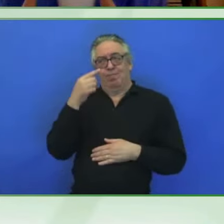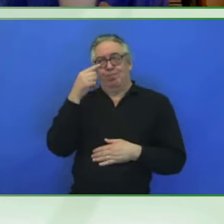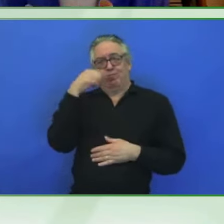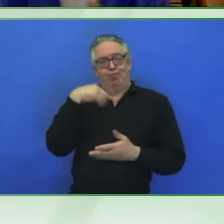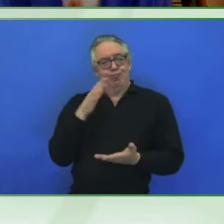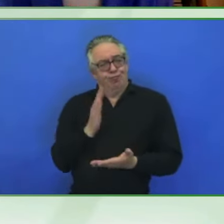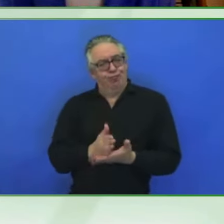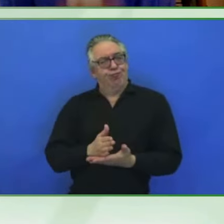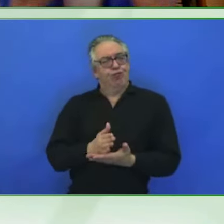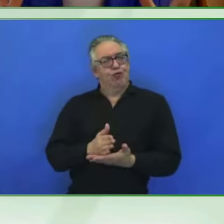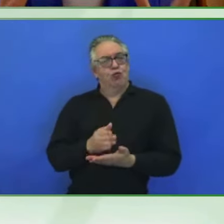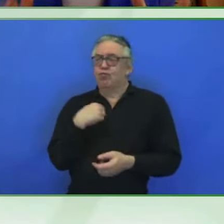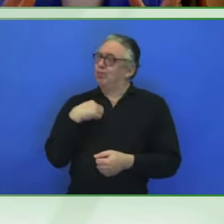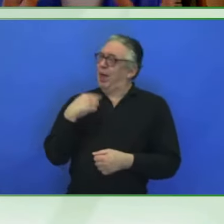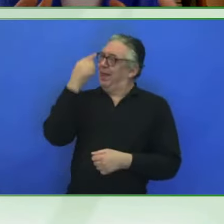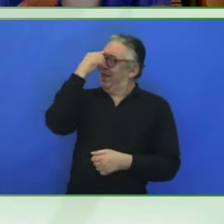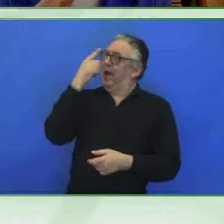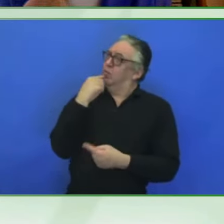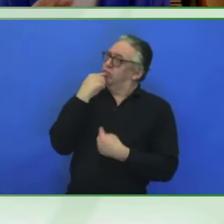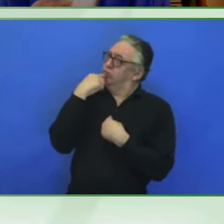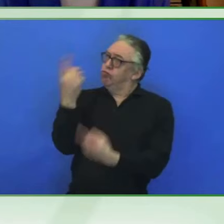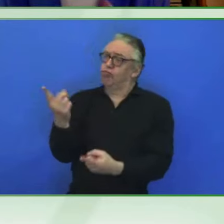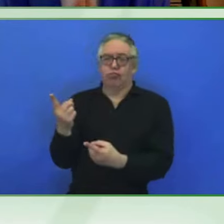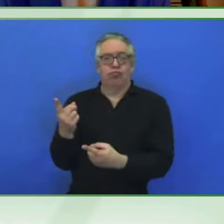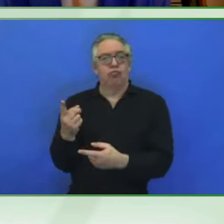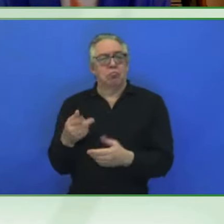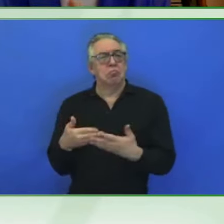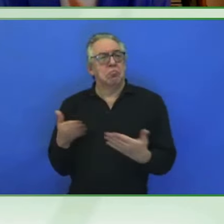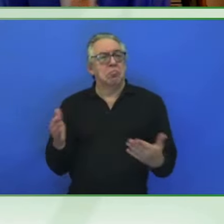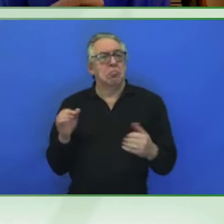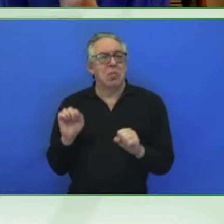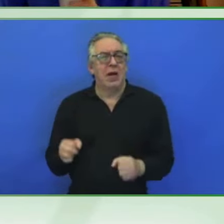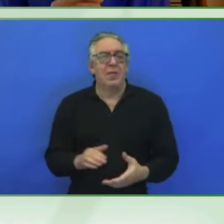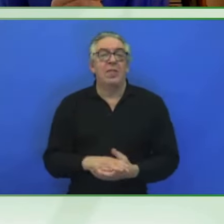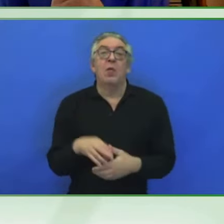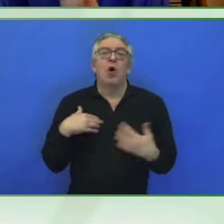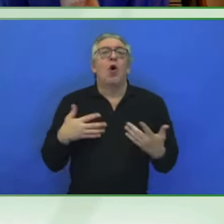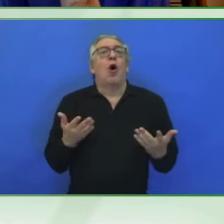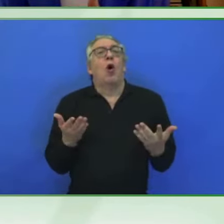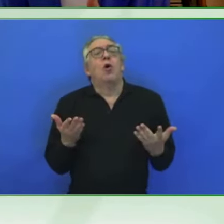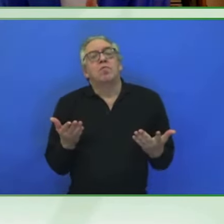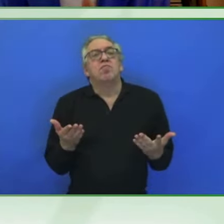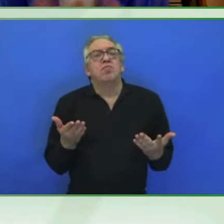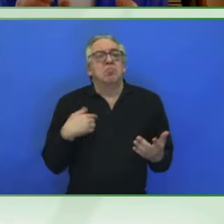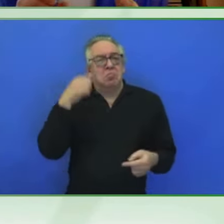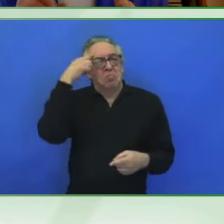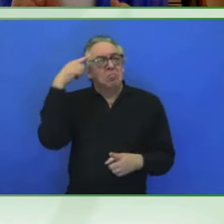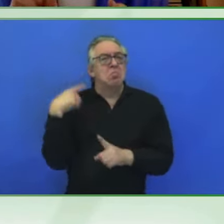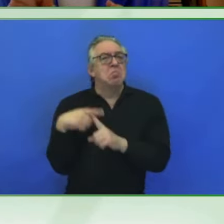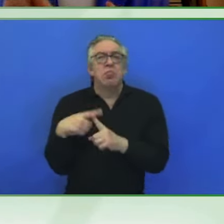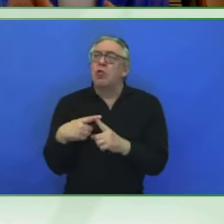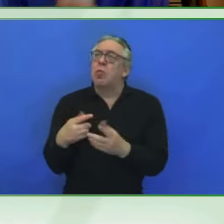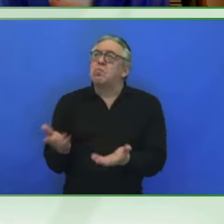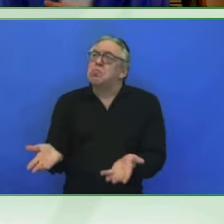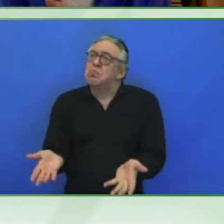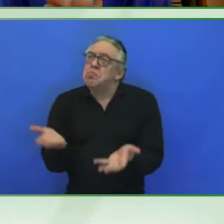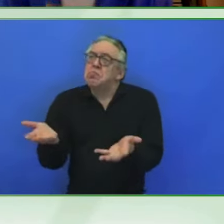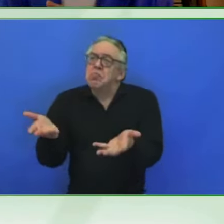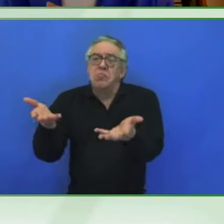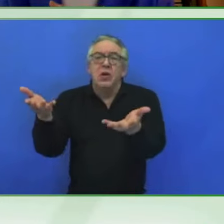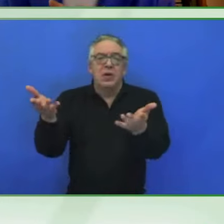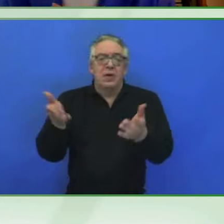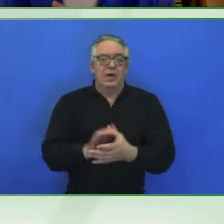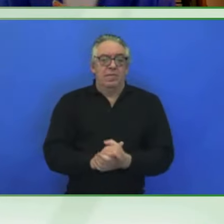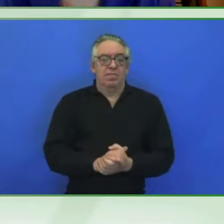provide guidance and constructive approval, but what we don't do is we are not